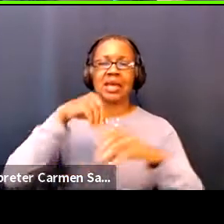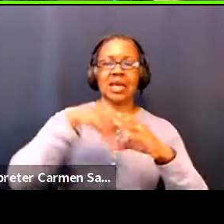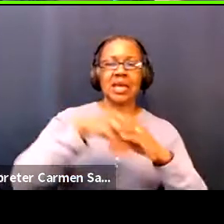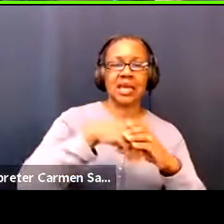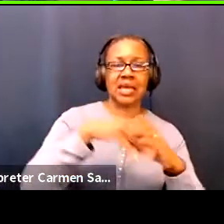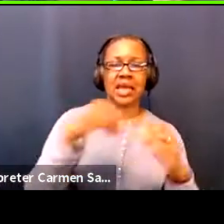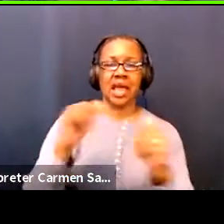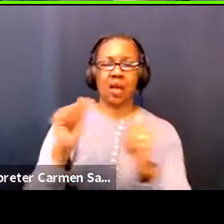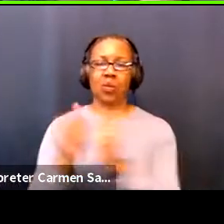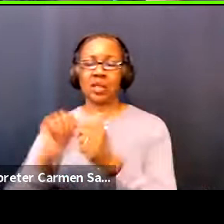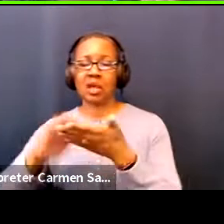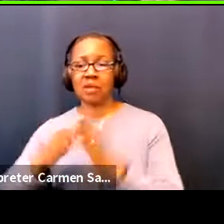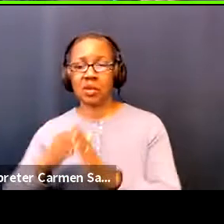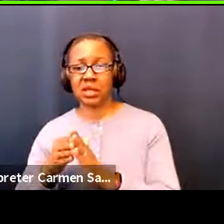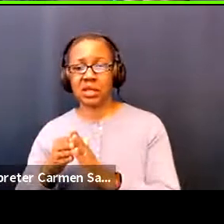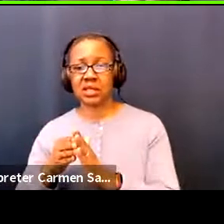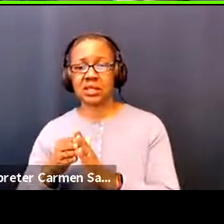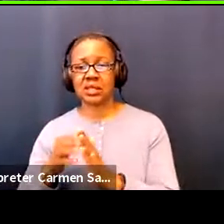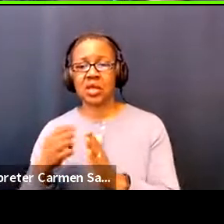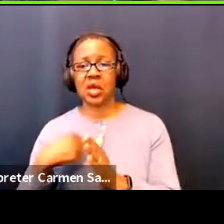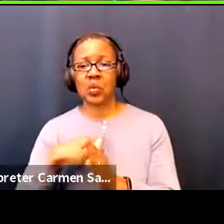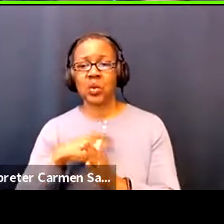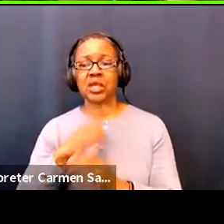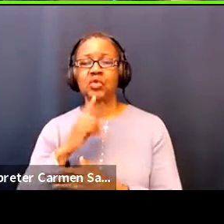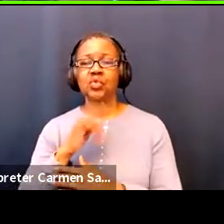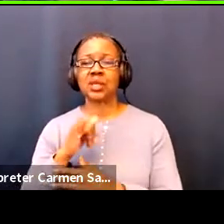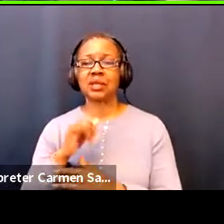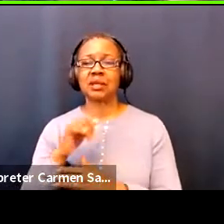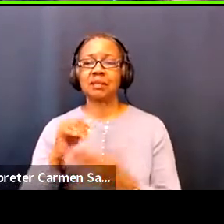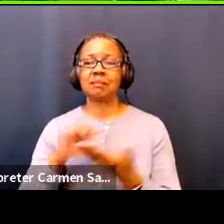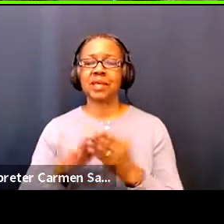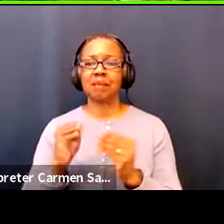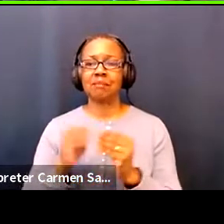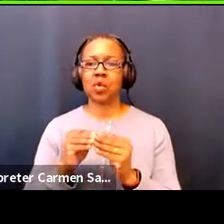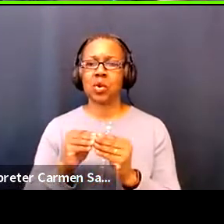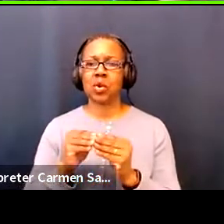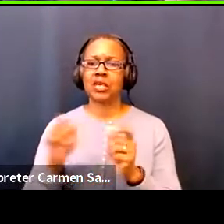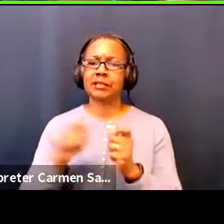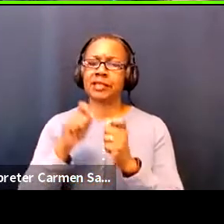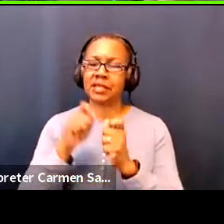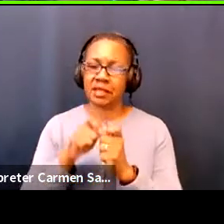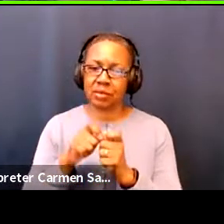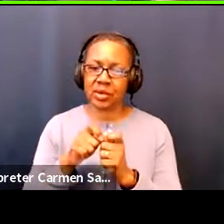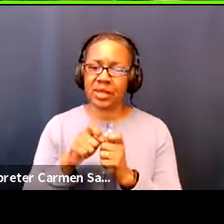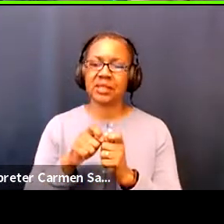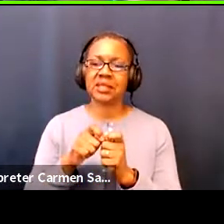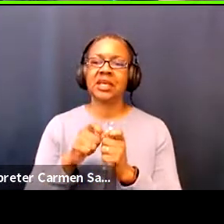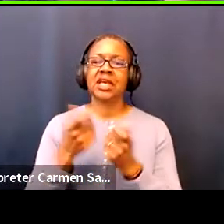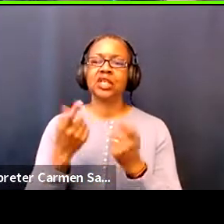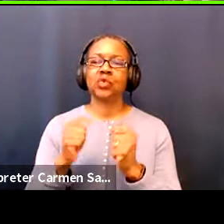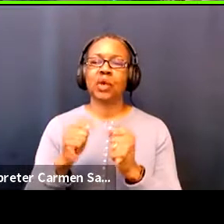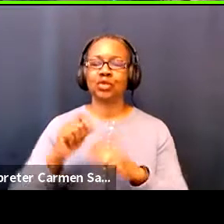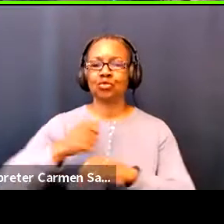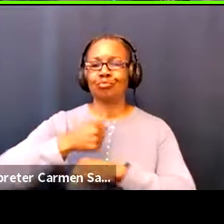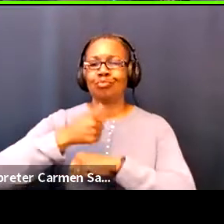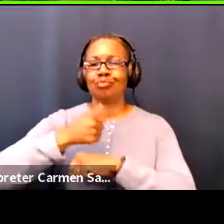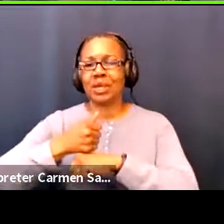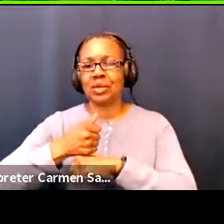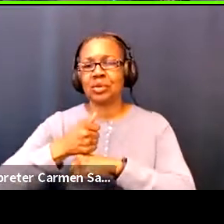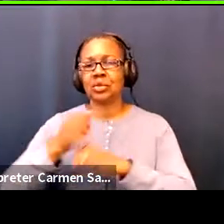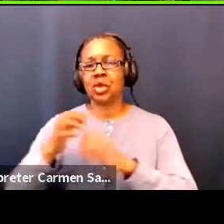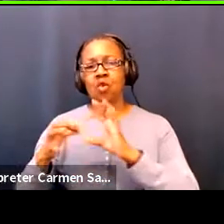that we need to really be more deliberate and intentional in building relationships and